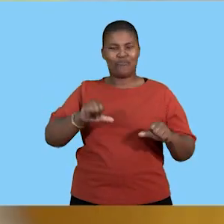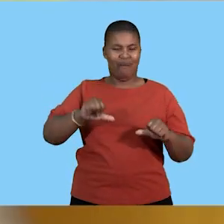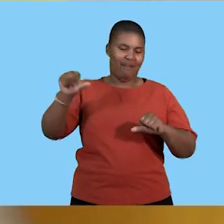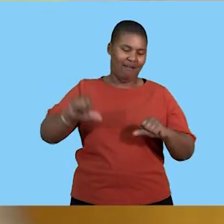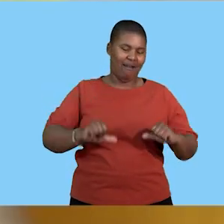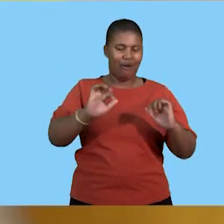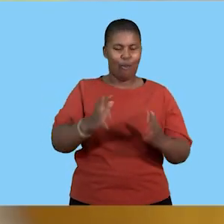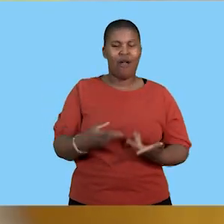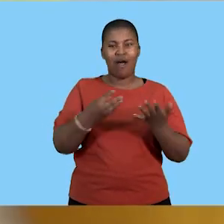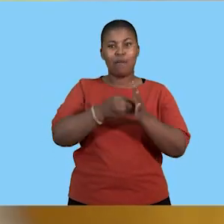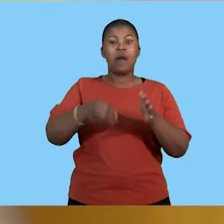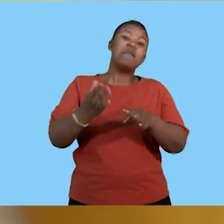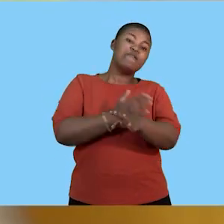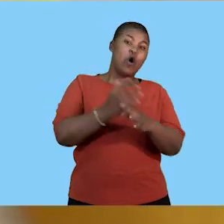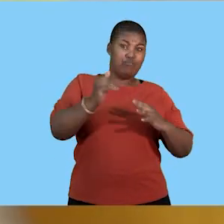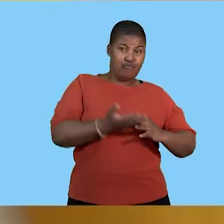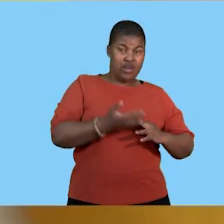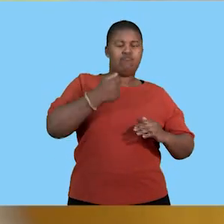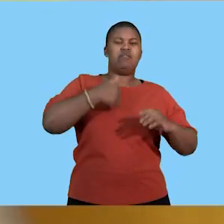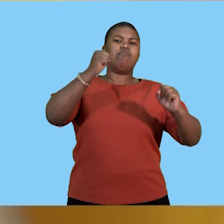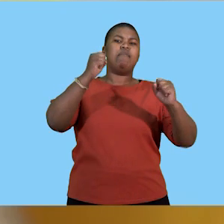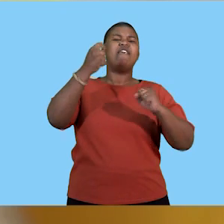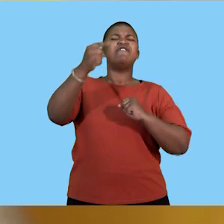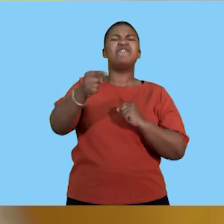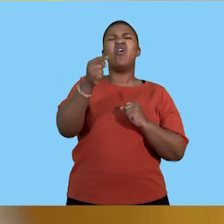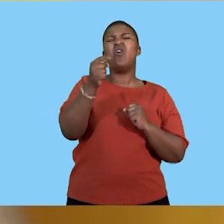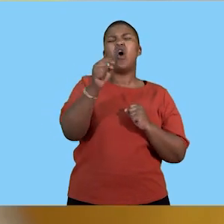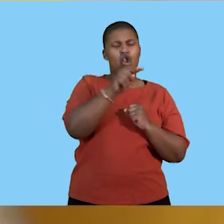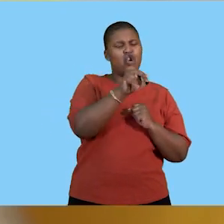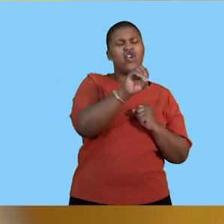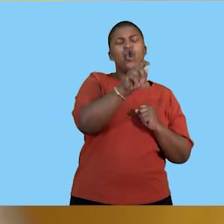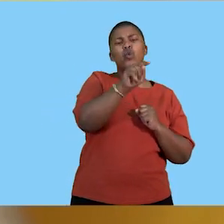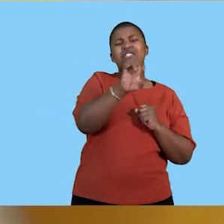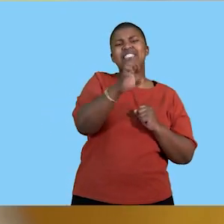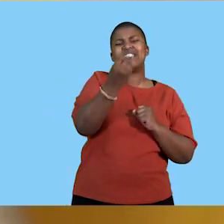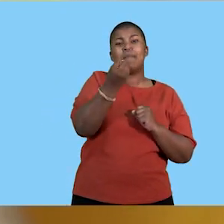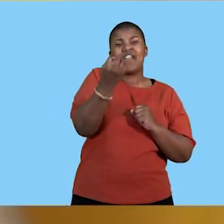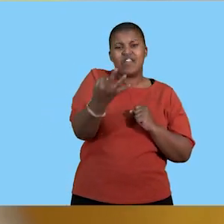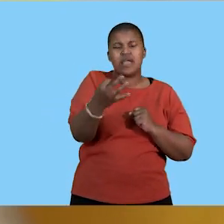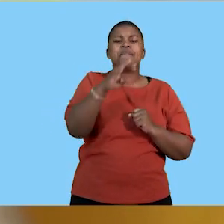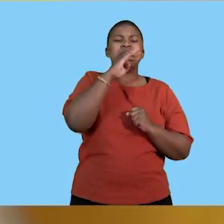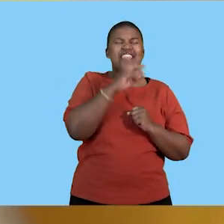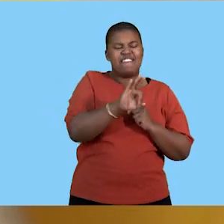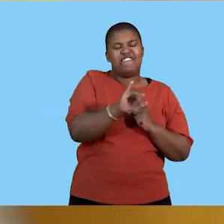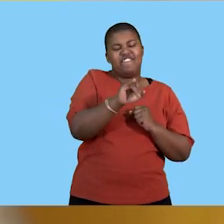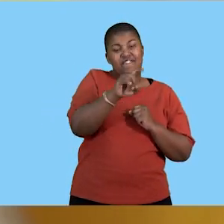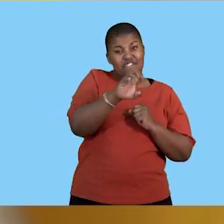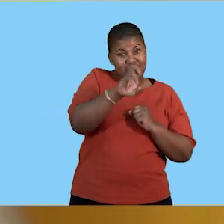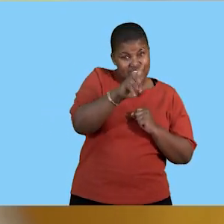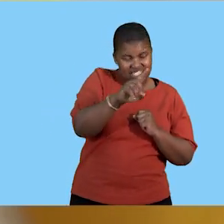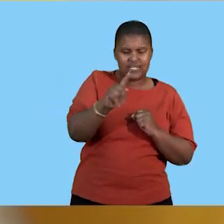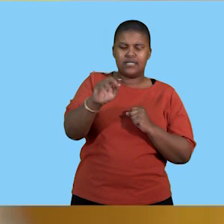Welcome back, dear learners. Before the ad break, we spoke of note number 3, fixed tangible asset